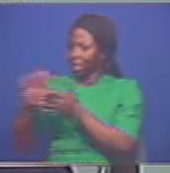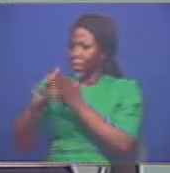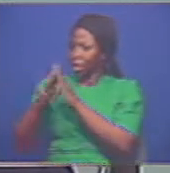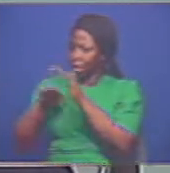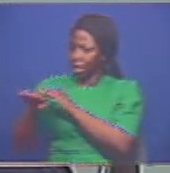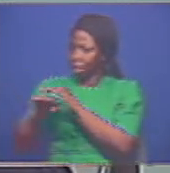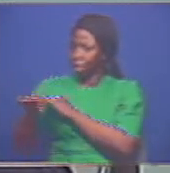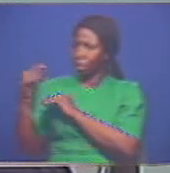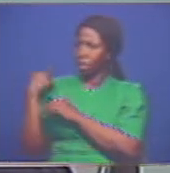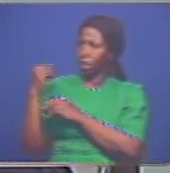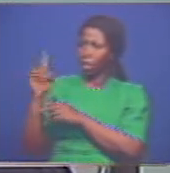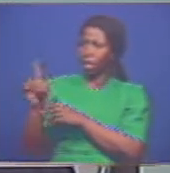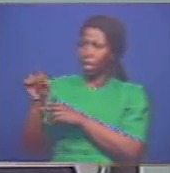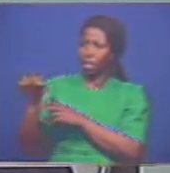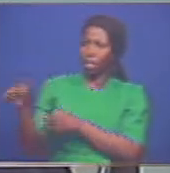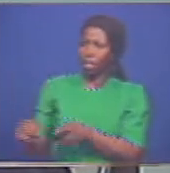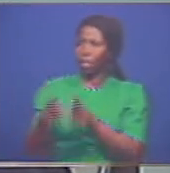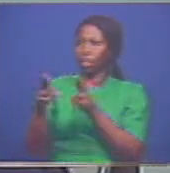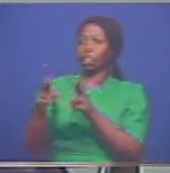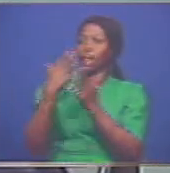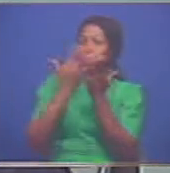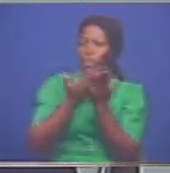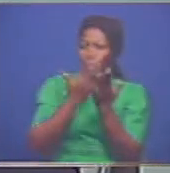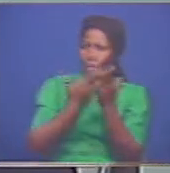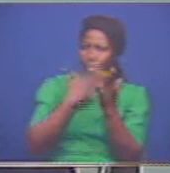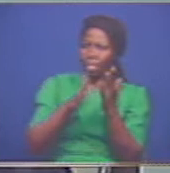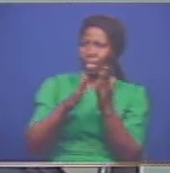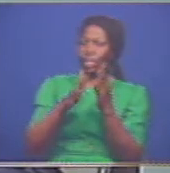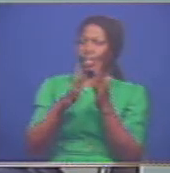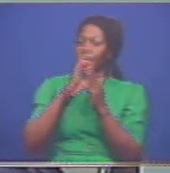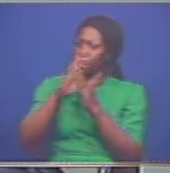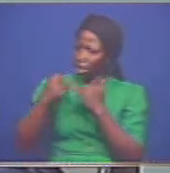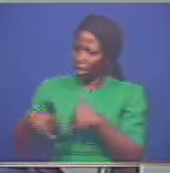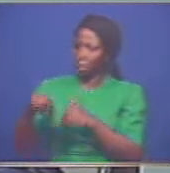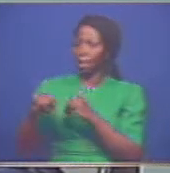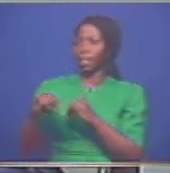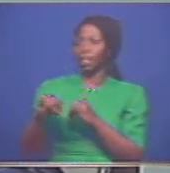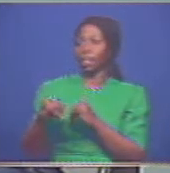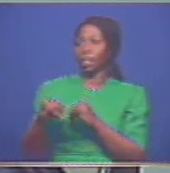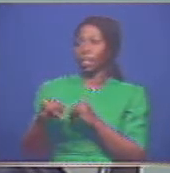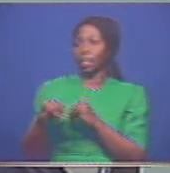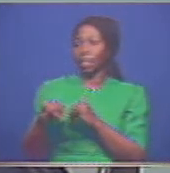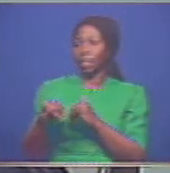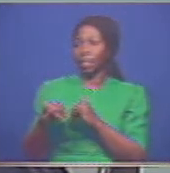by those laws that are being proposed, they be implemented.